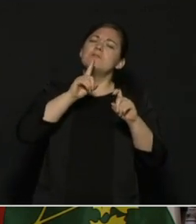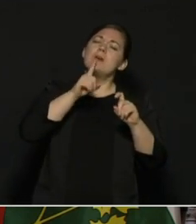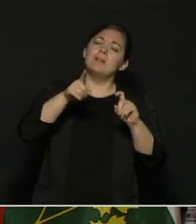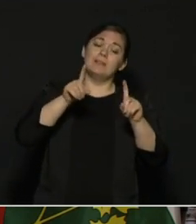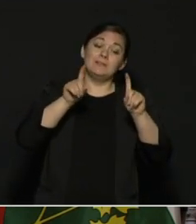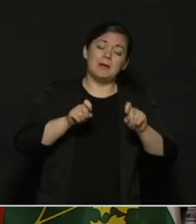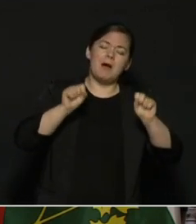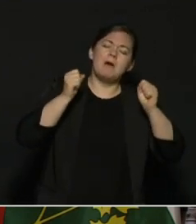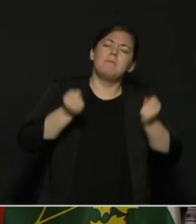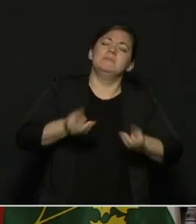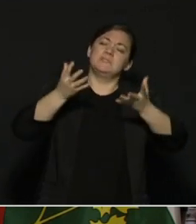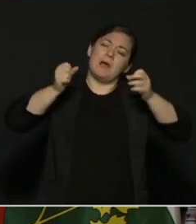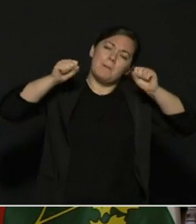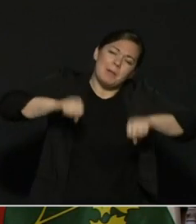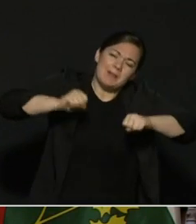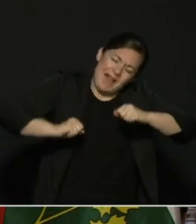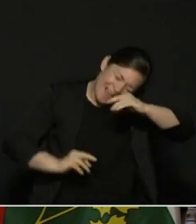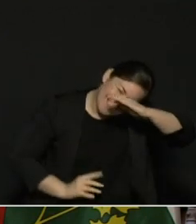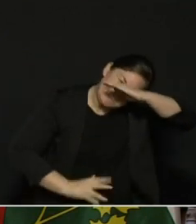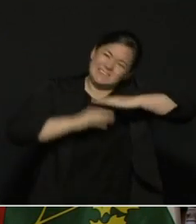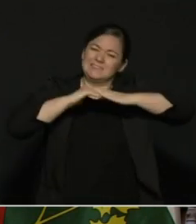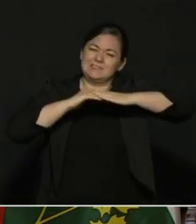testing capacity that our group works at is about